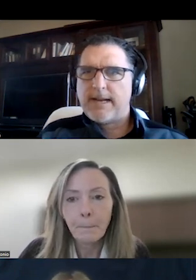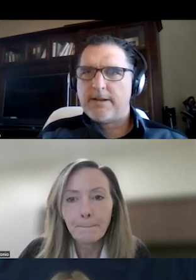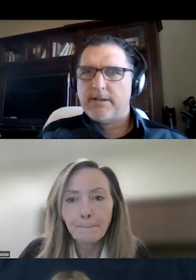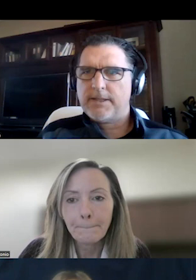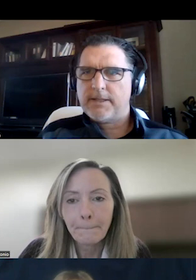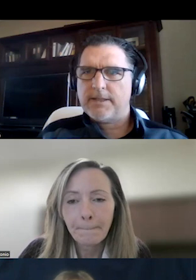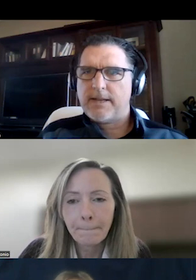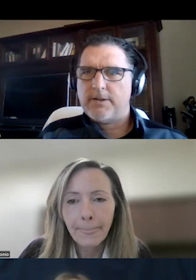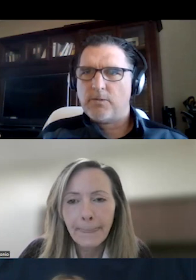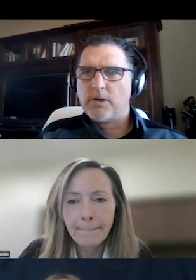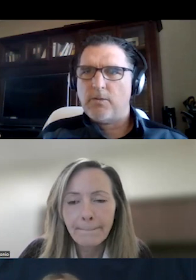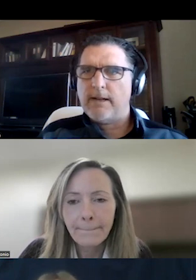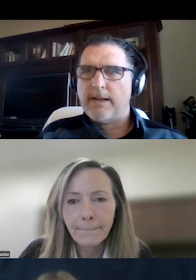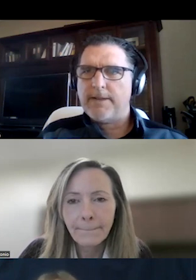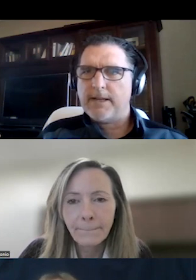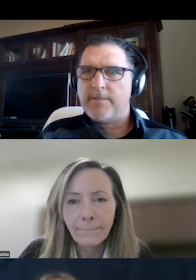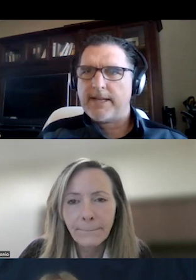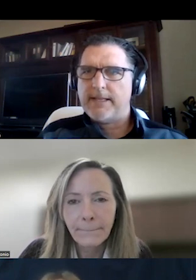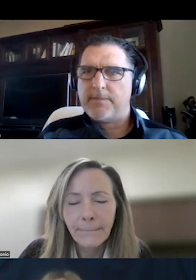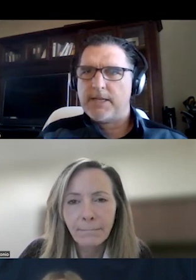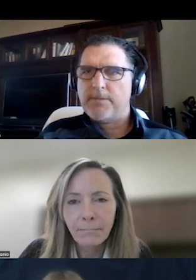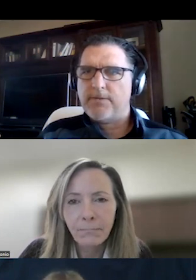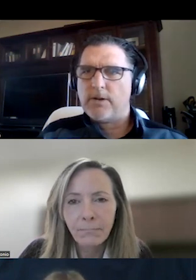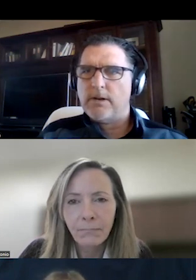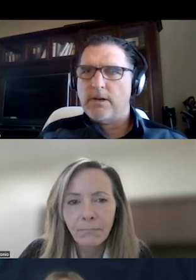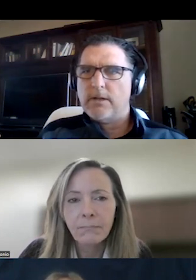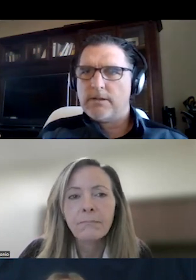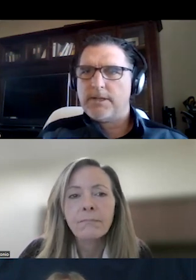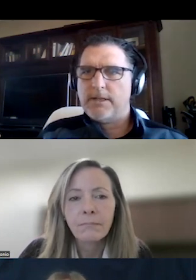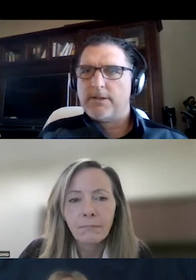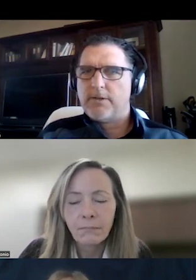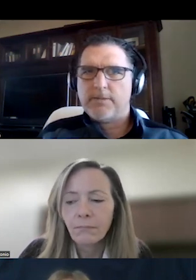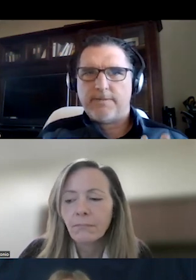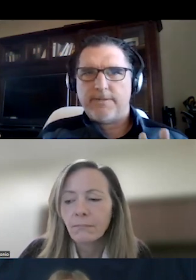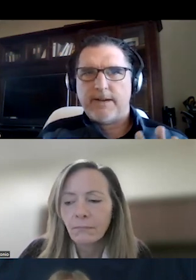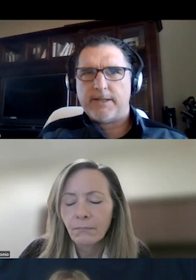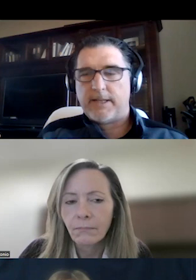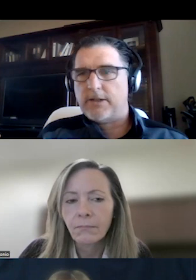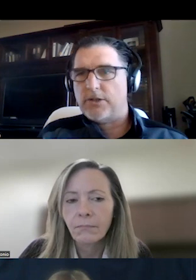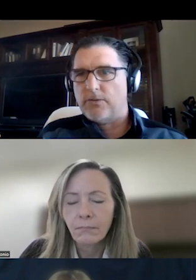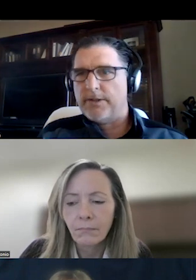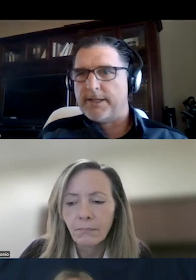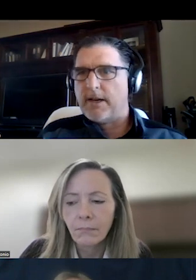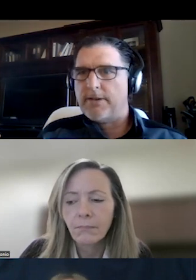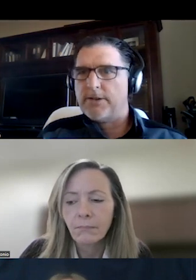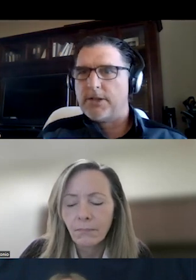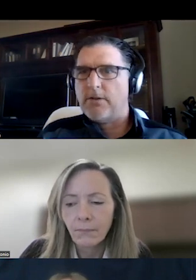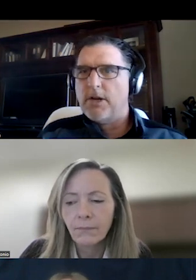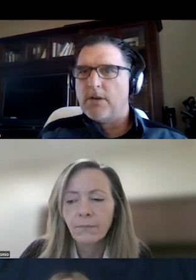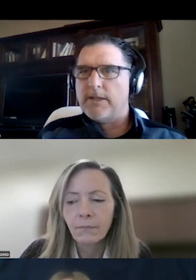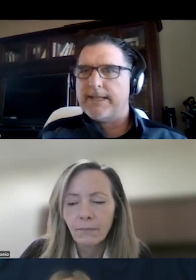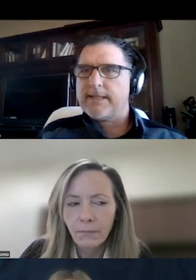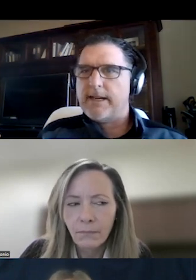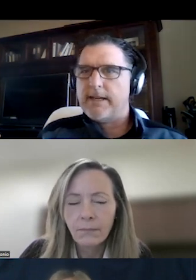similar technical assistance centers work well, I think, in the Medicaid space before, Kirsten, in terms of areas like the duals and others.